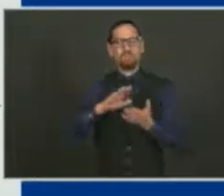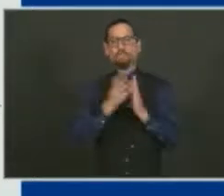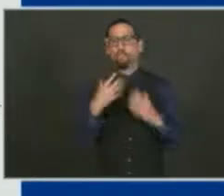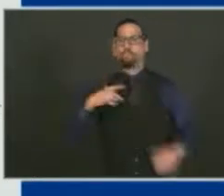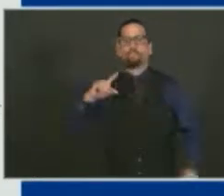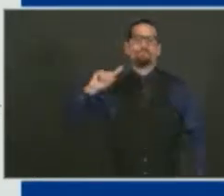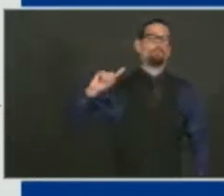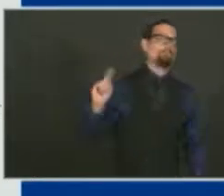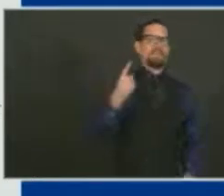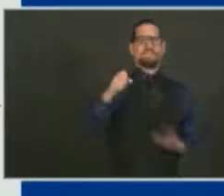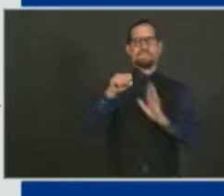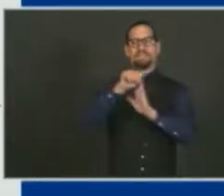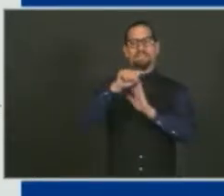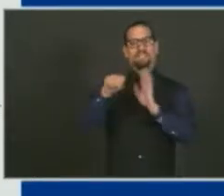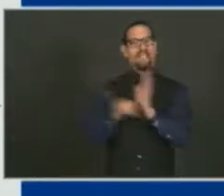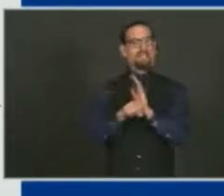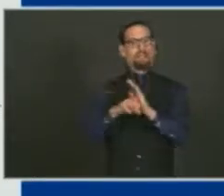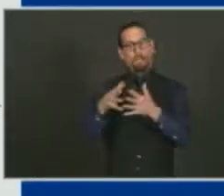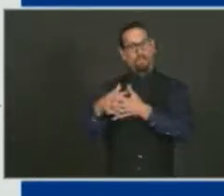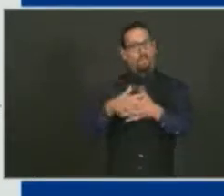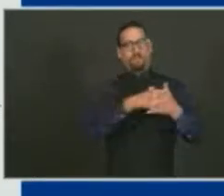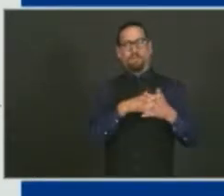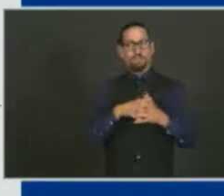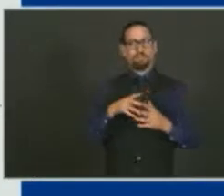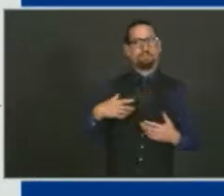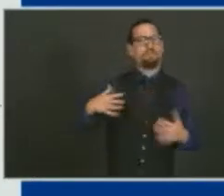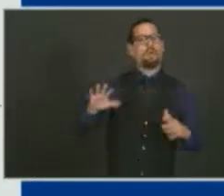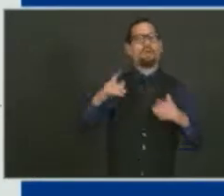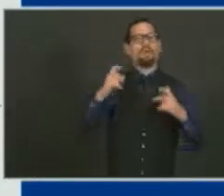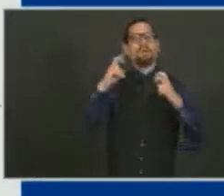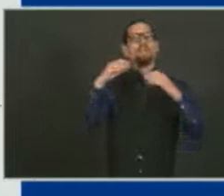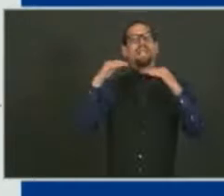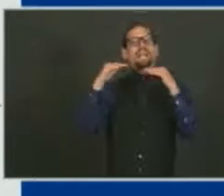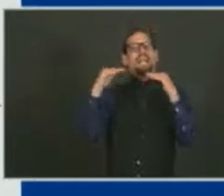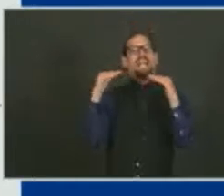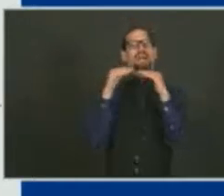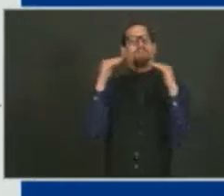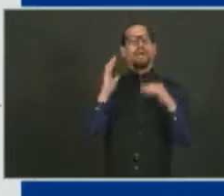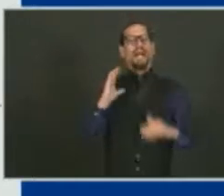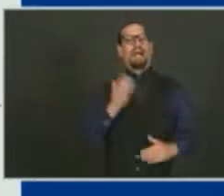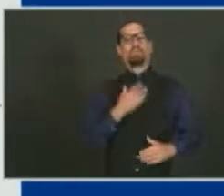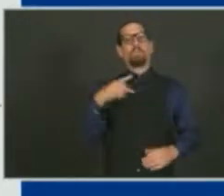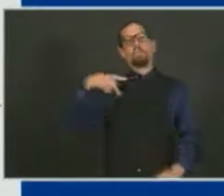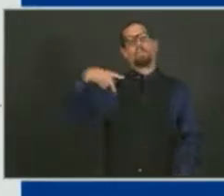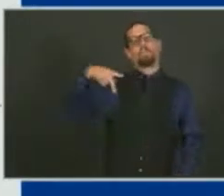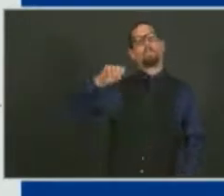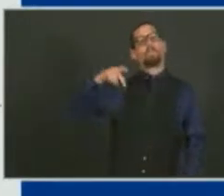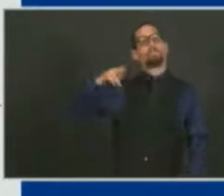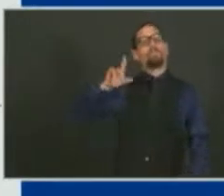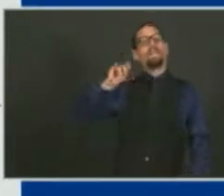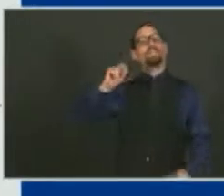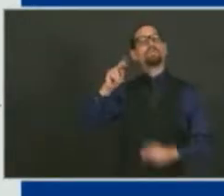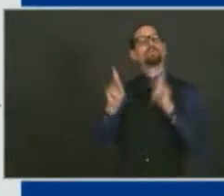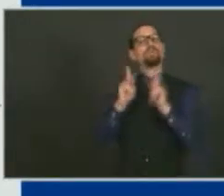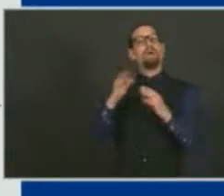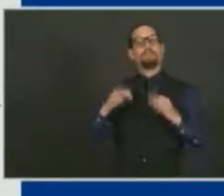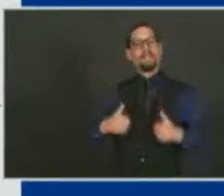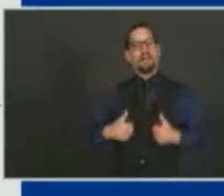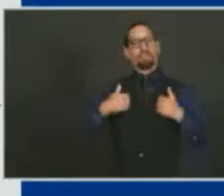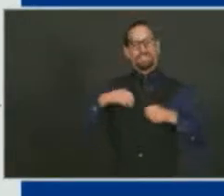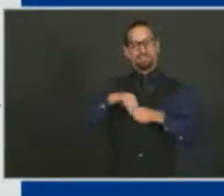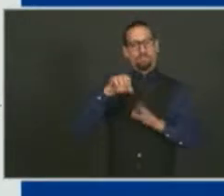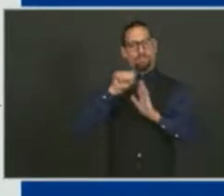country to test the equivalent of our entire population. So to all of you who have had a test,